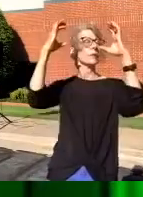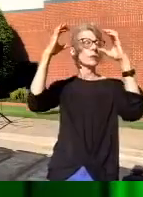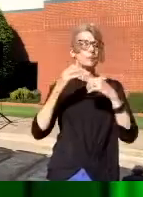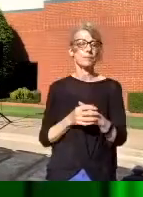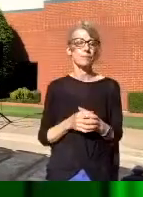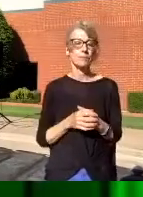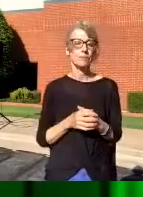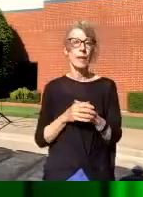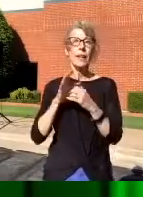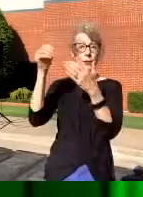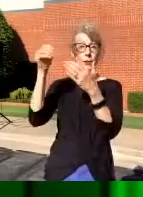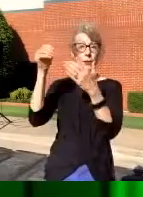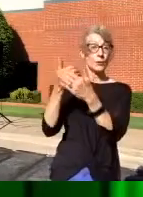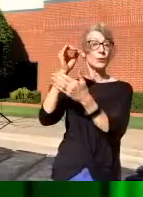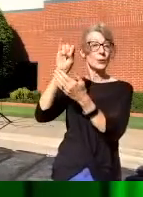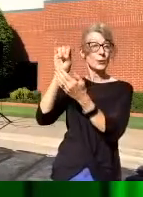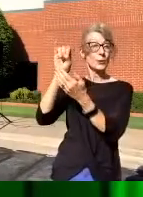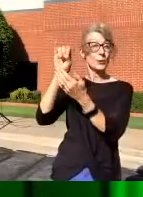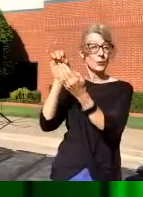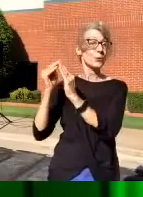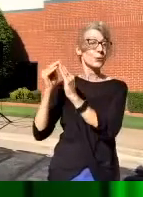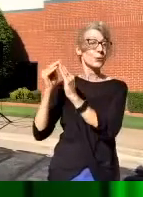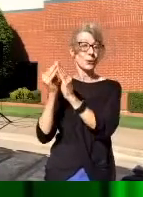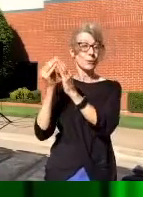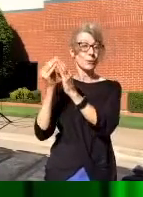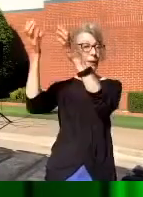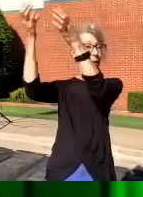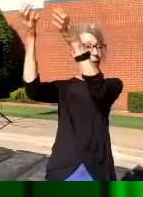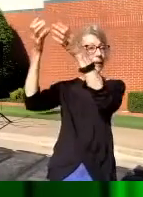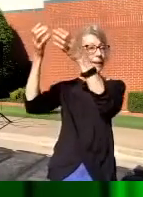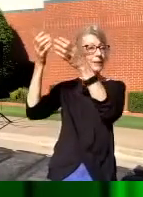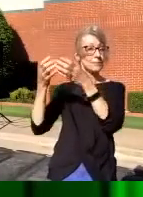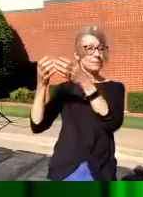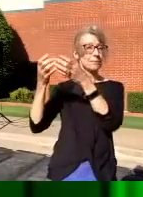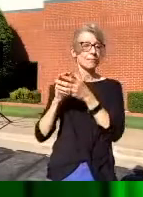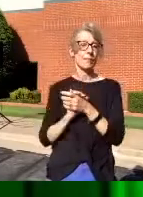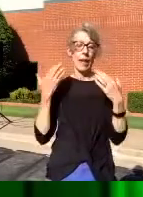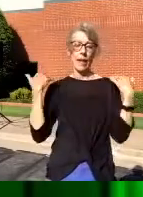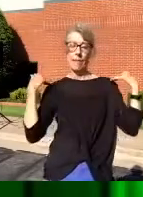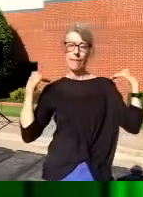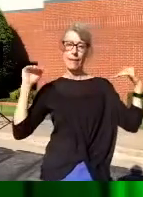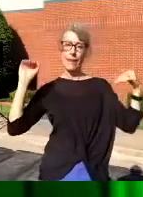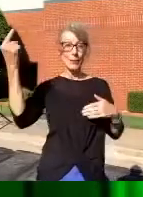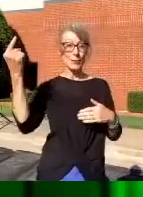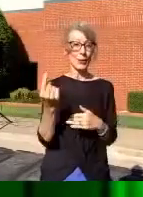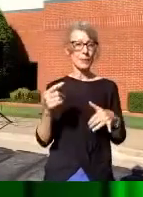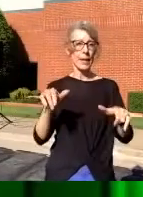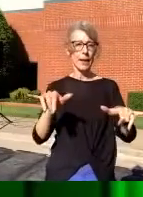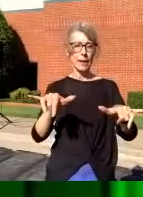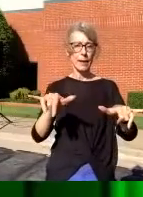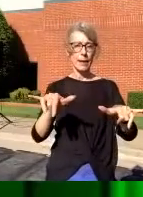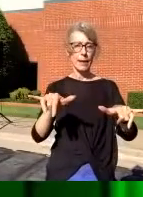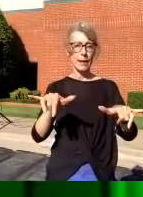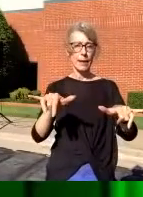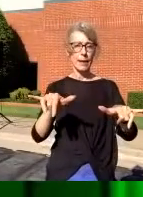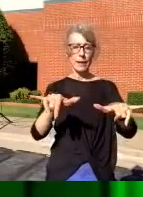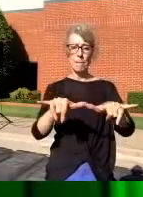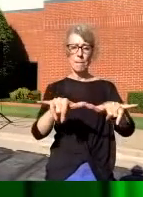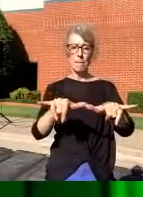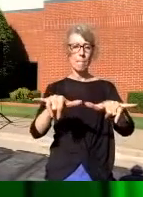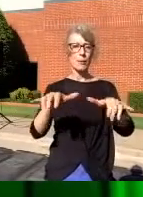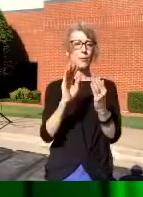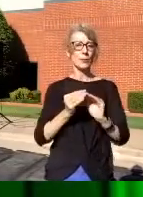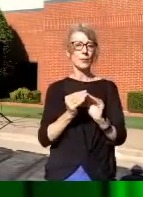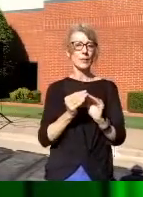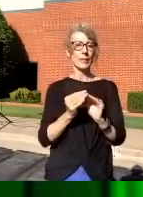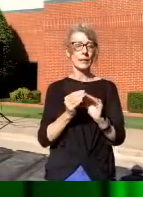It's the new Jerusalem coming down out of heaven. And this angel comes and measures the new city. So this is the moment when it's the end of